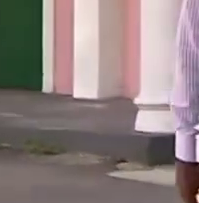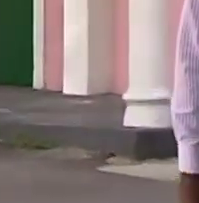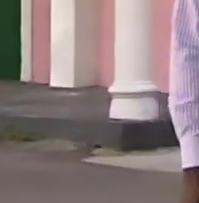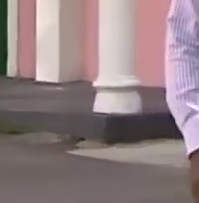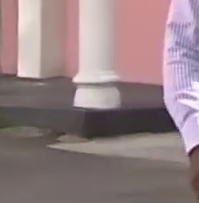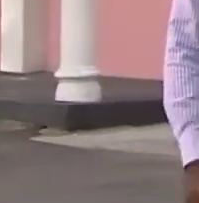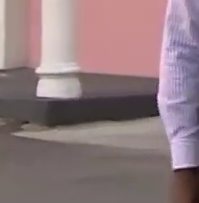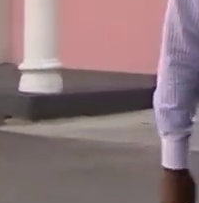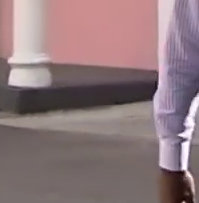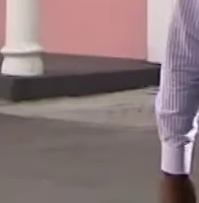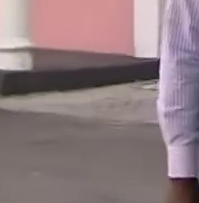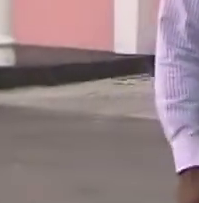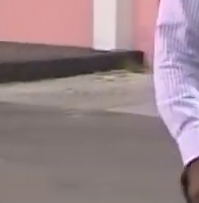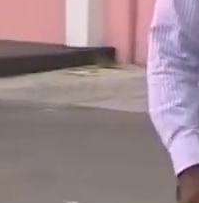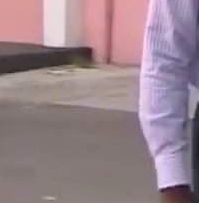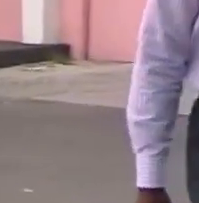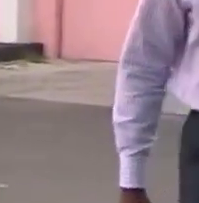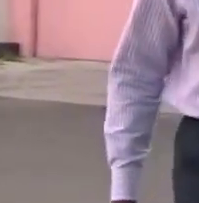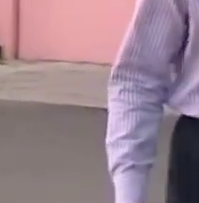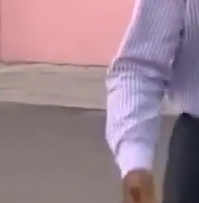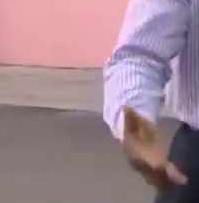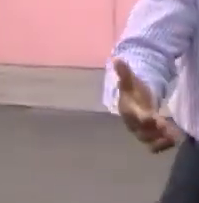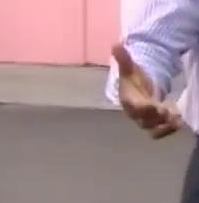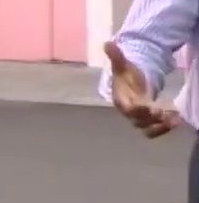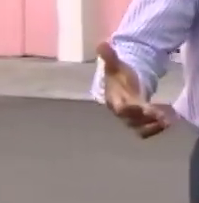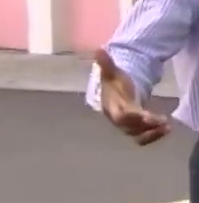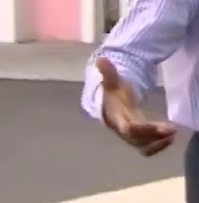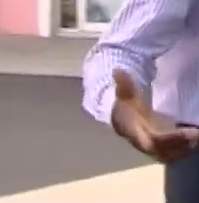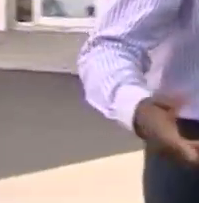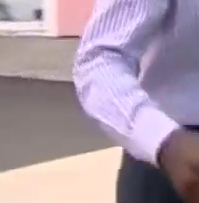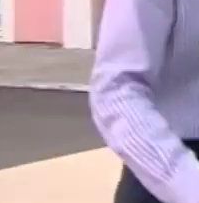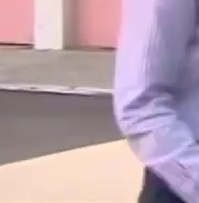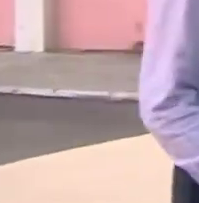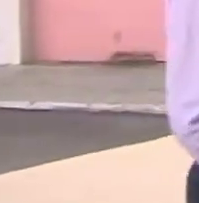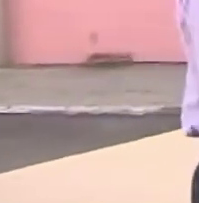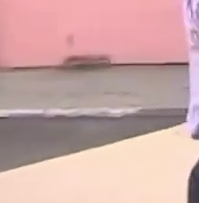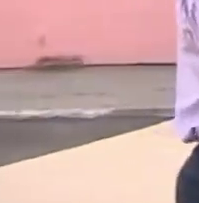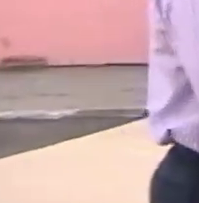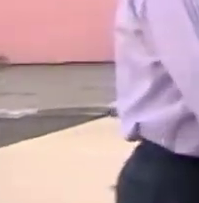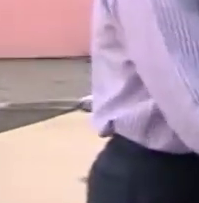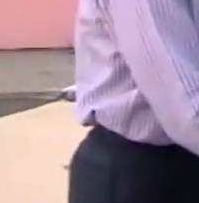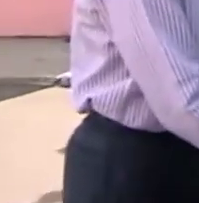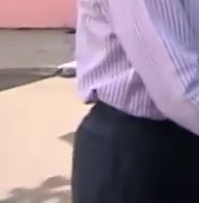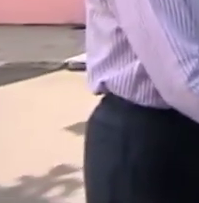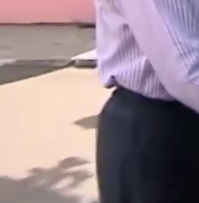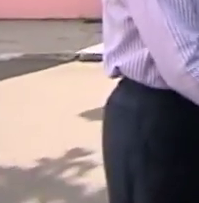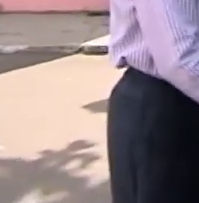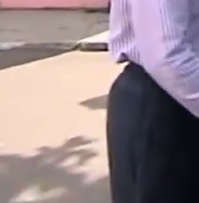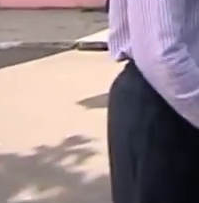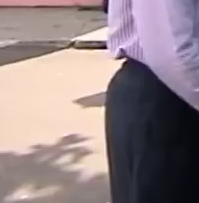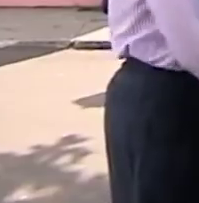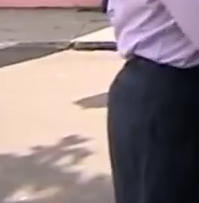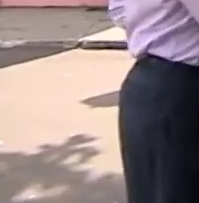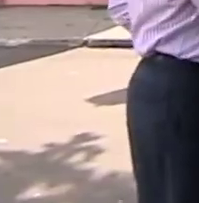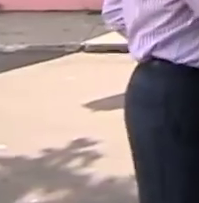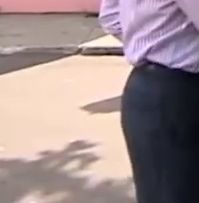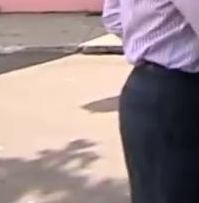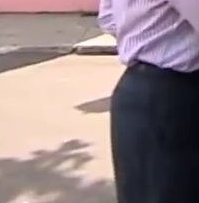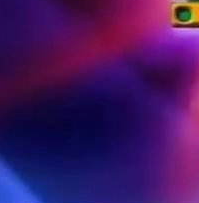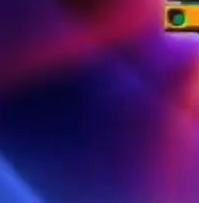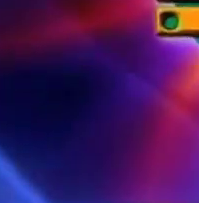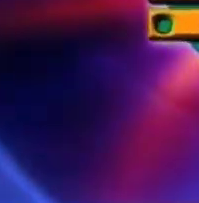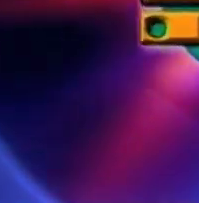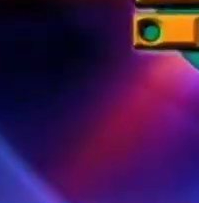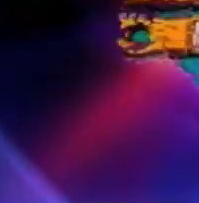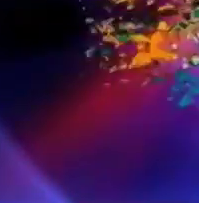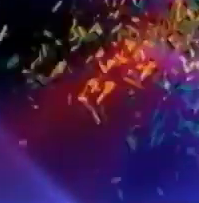hefty sum. We have the story. Get ready. It's Wednesday, September 28th. The Bahamas Tonight starts right now.